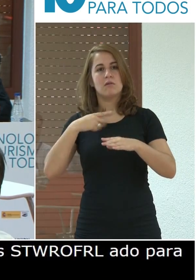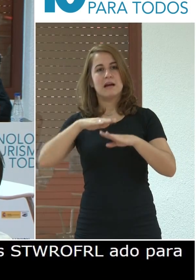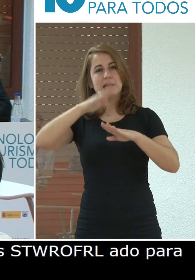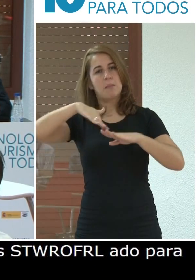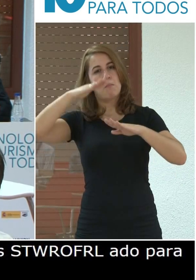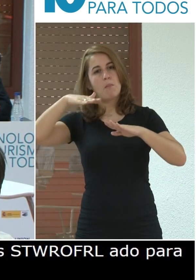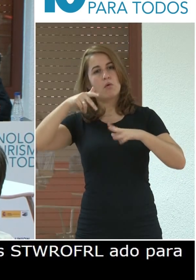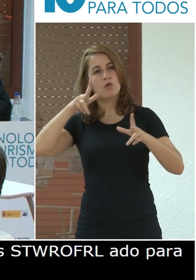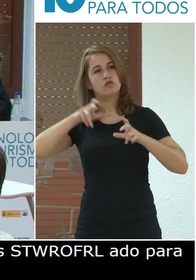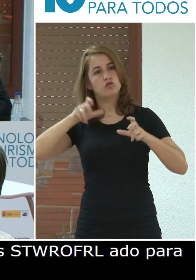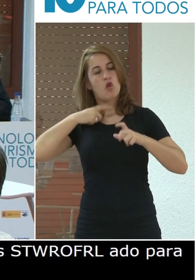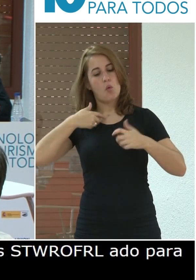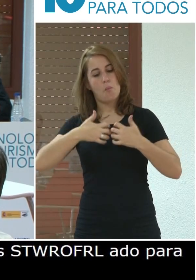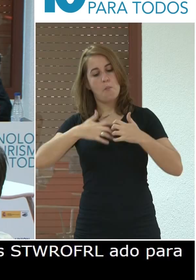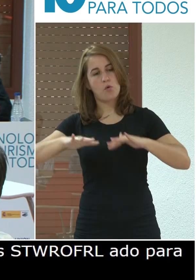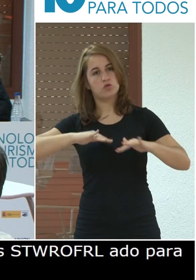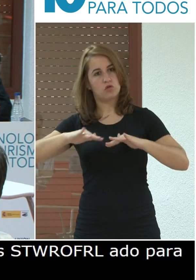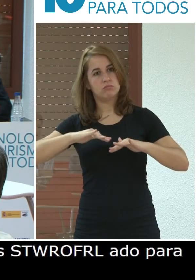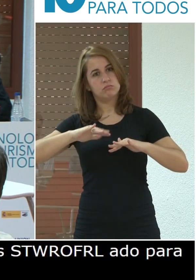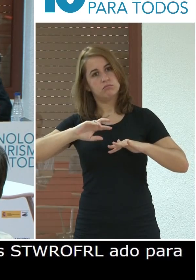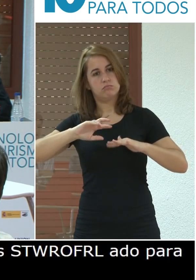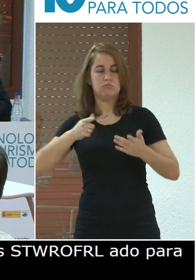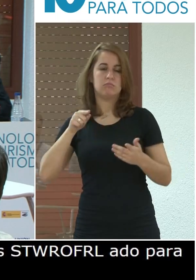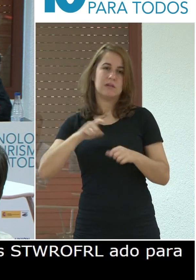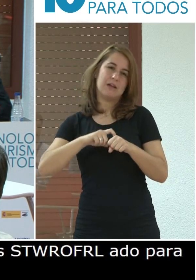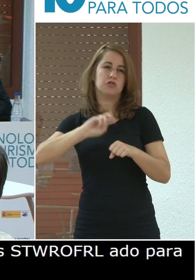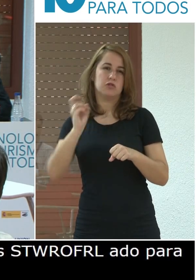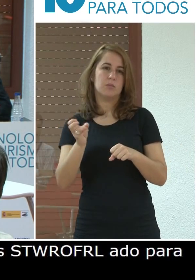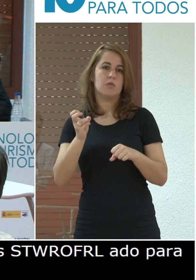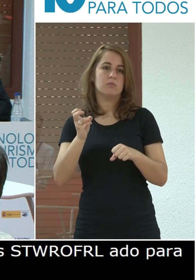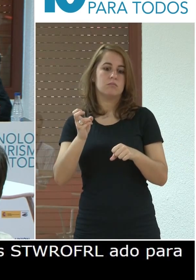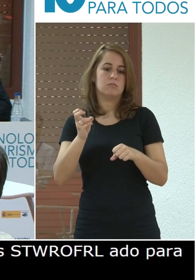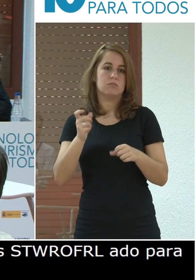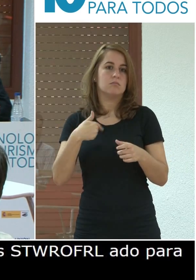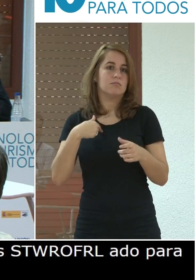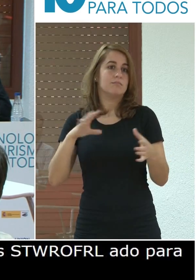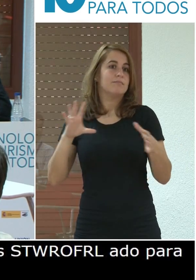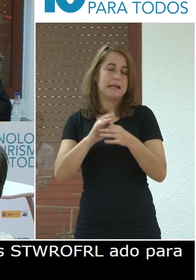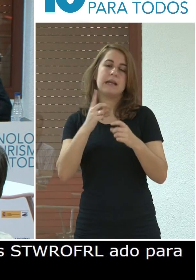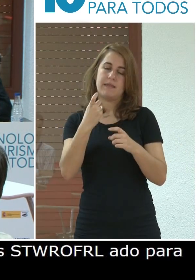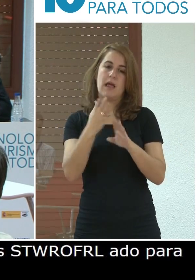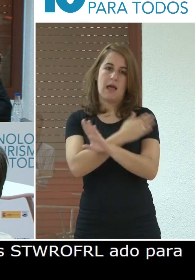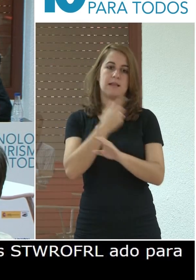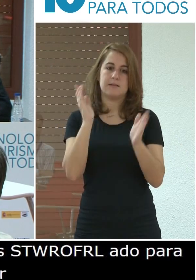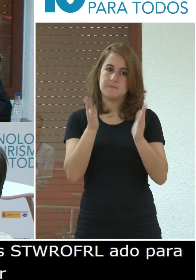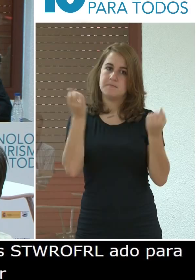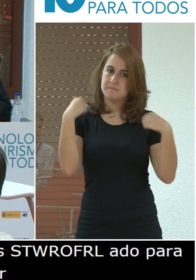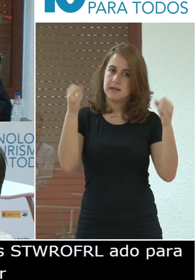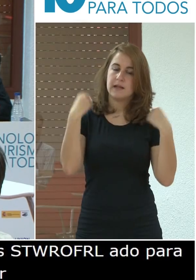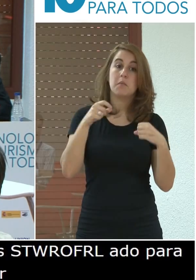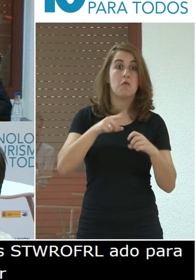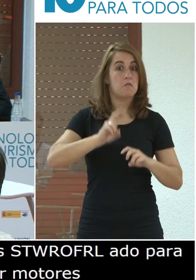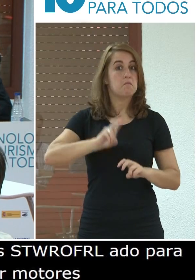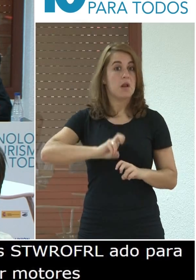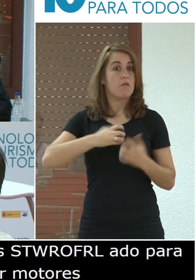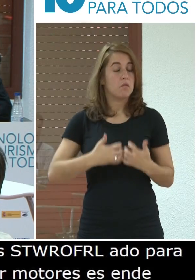did it with sensorial motor rhythms, which is another control signal that it is endogenous and it requires